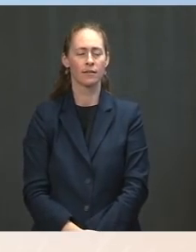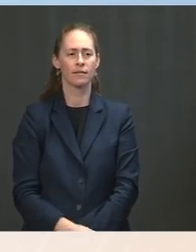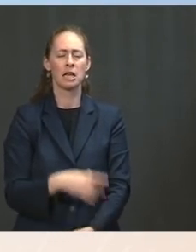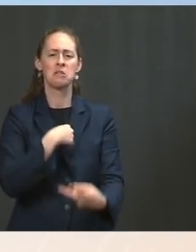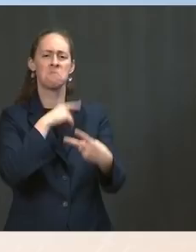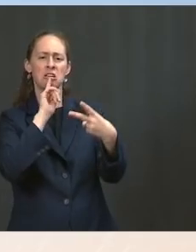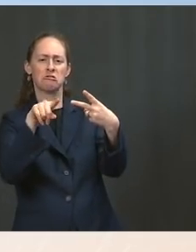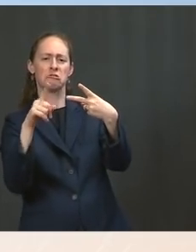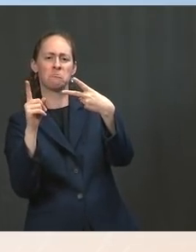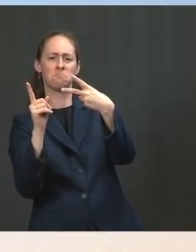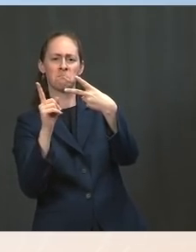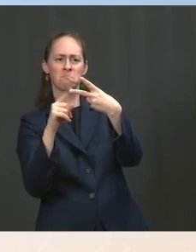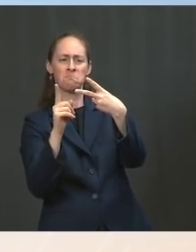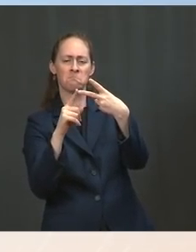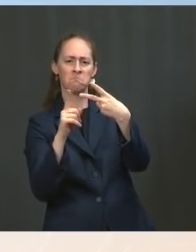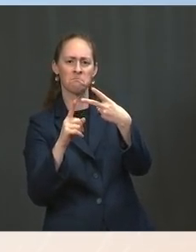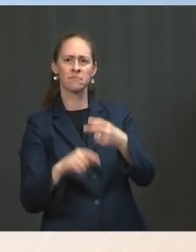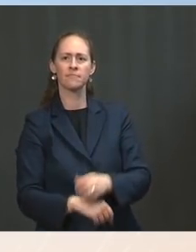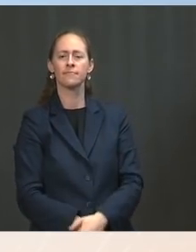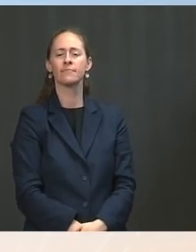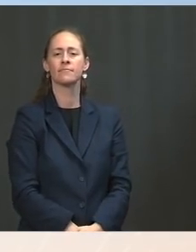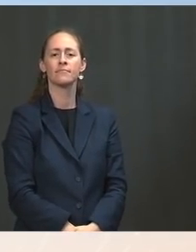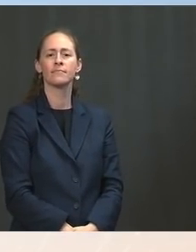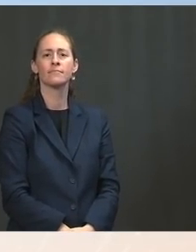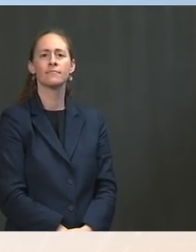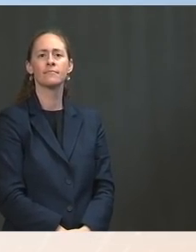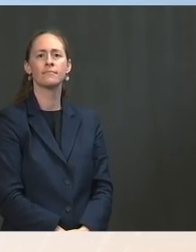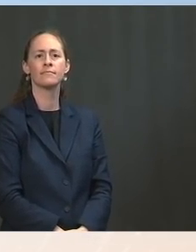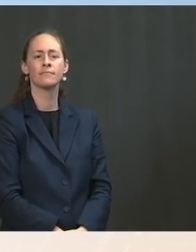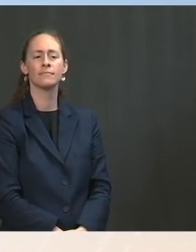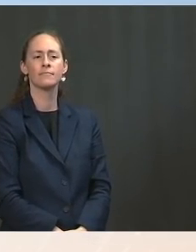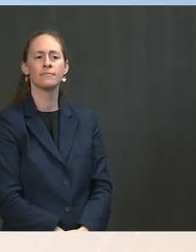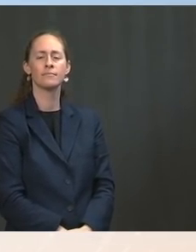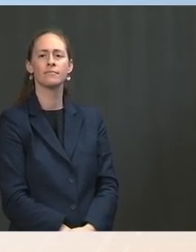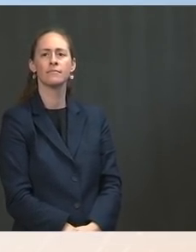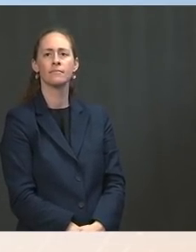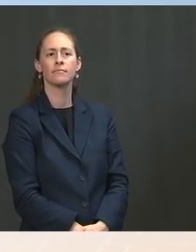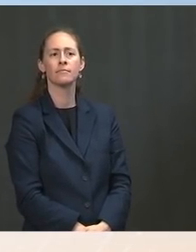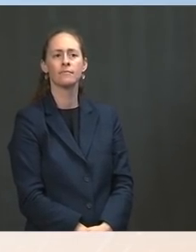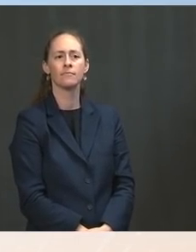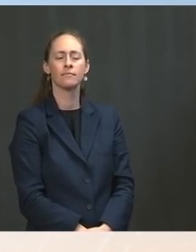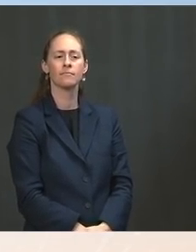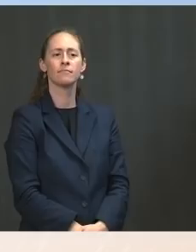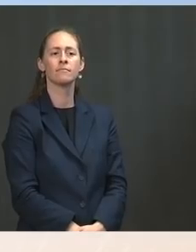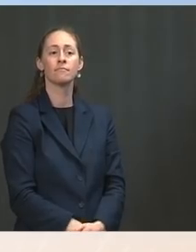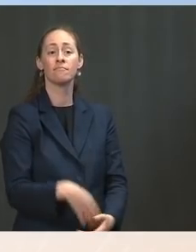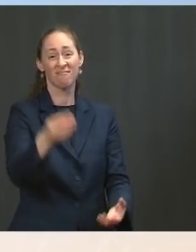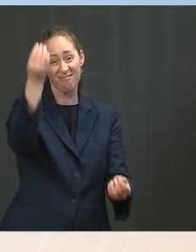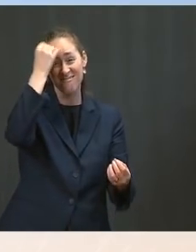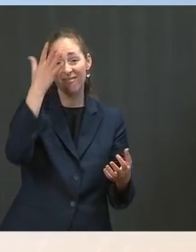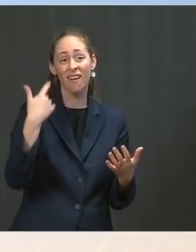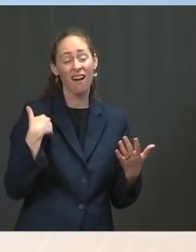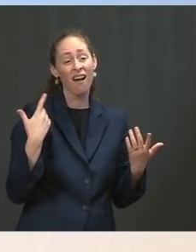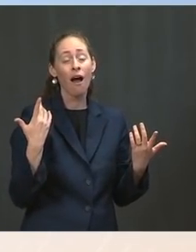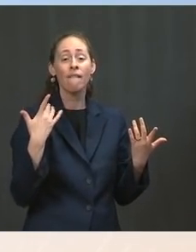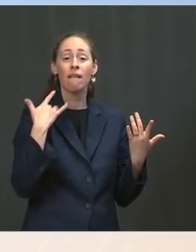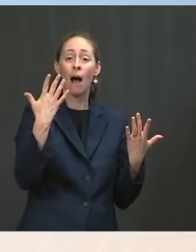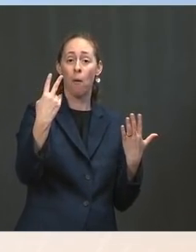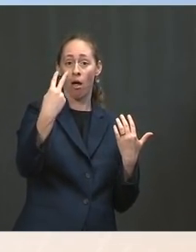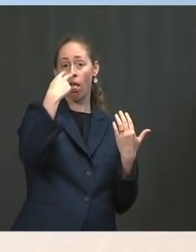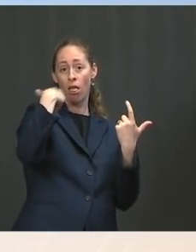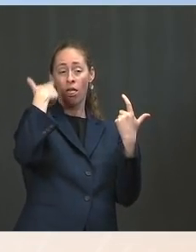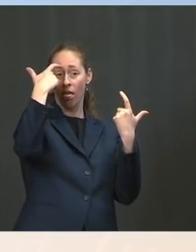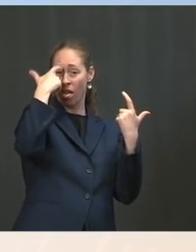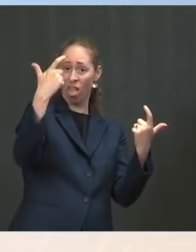tell you, I bristle at saying we bragged. Okay, I haven't bragged about anything. I'm trying to give you the straight dope